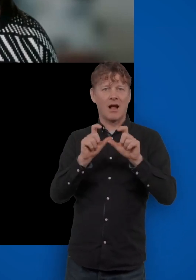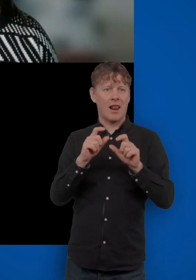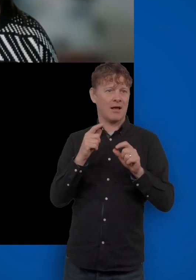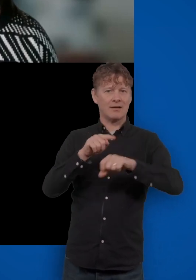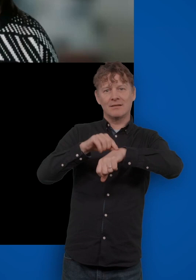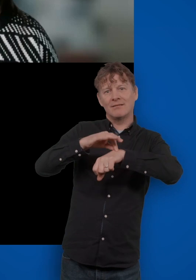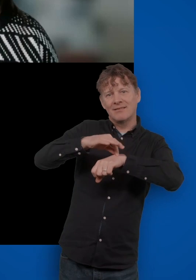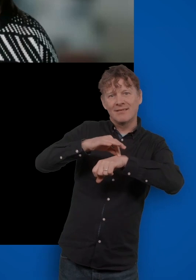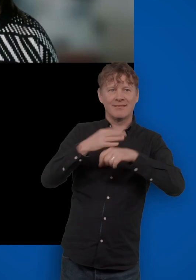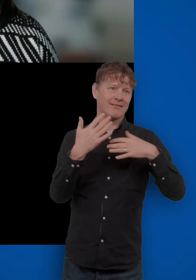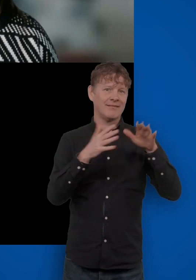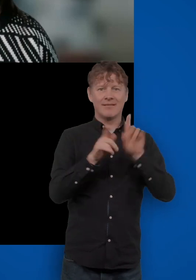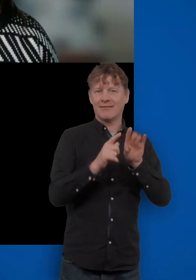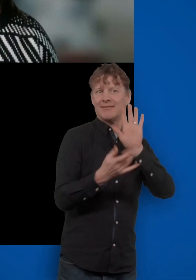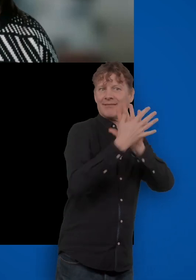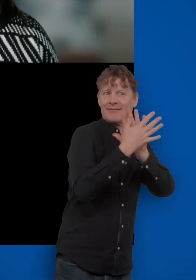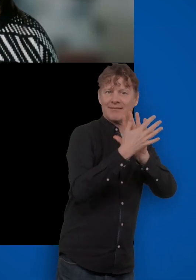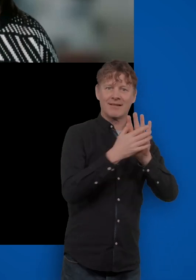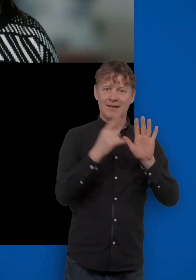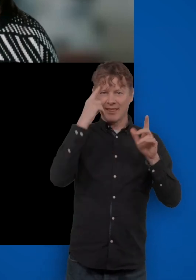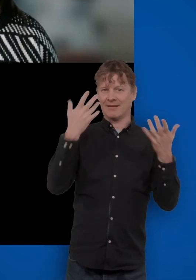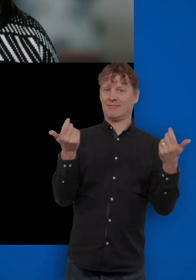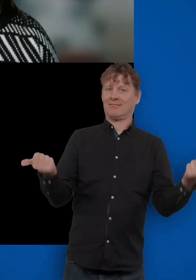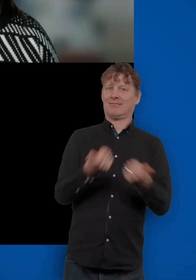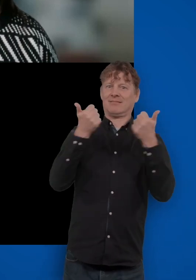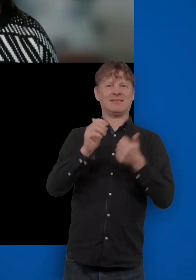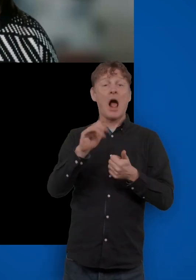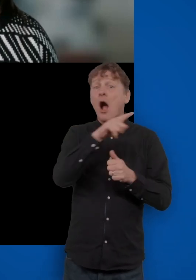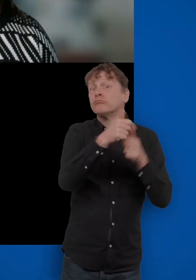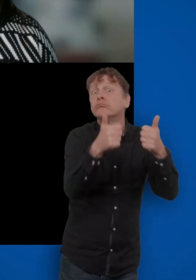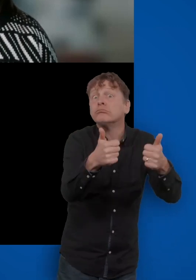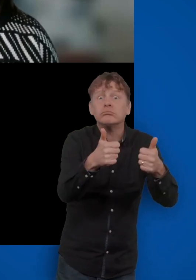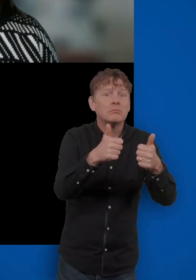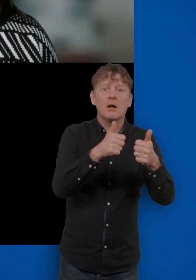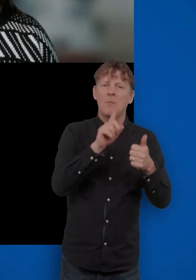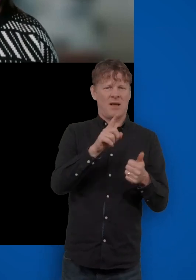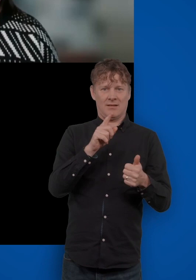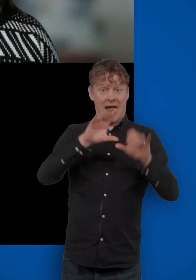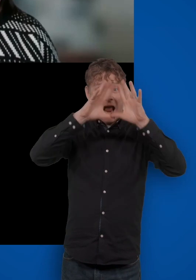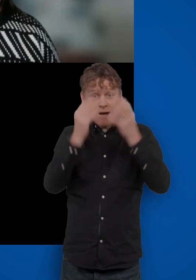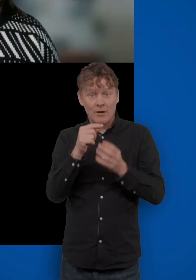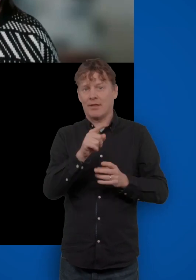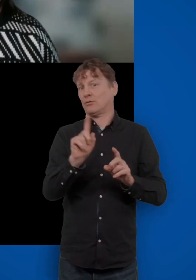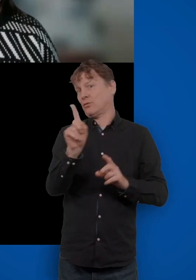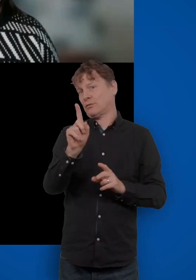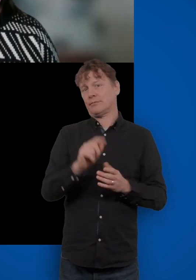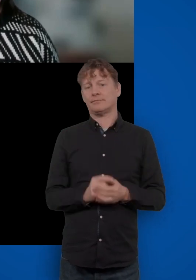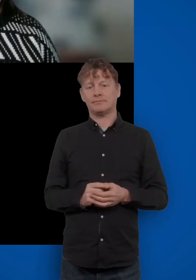on that slide that I talk about. I think that takes care of the problem. I mean, that's something, but it's definitely not everything.